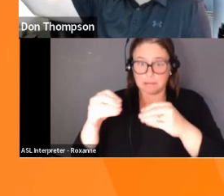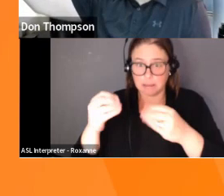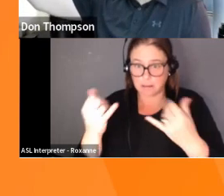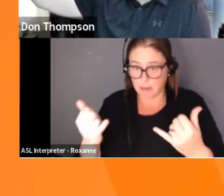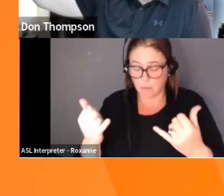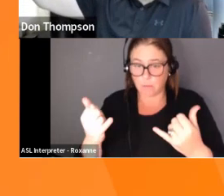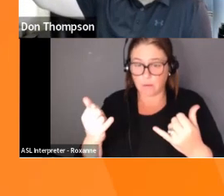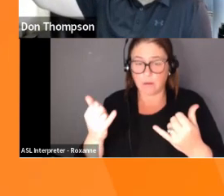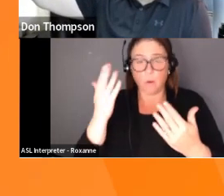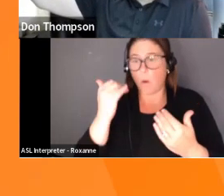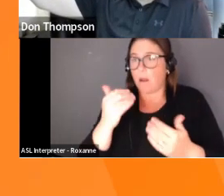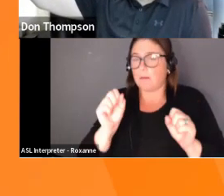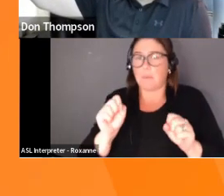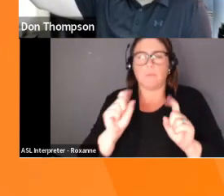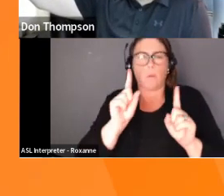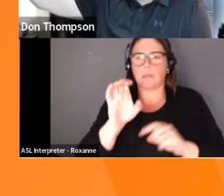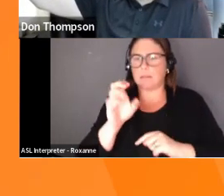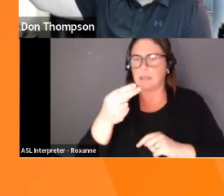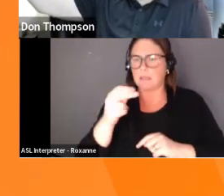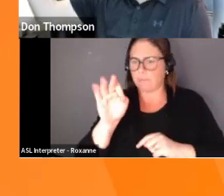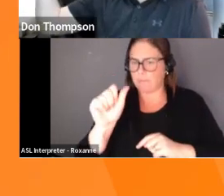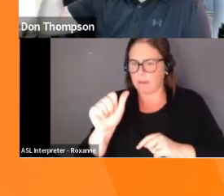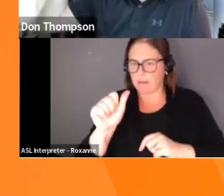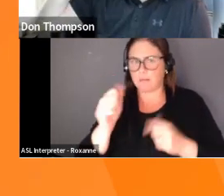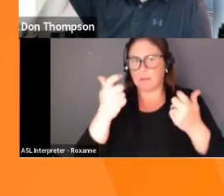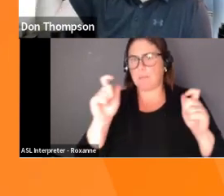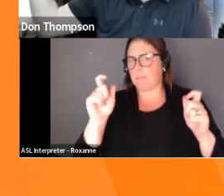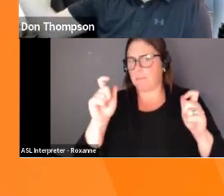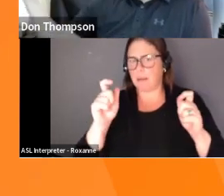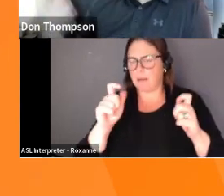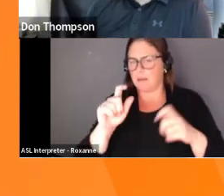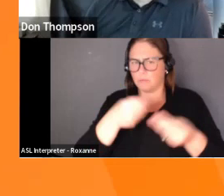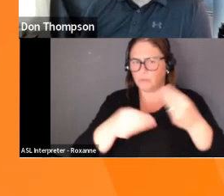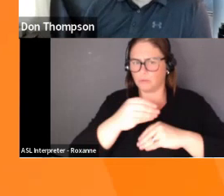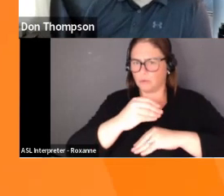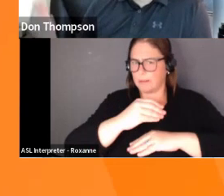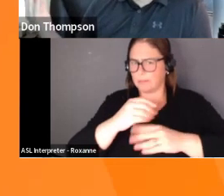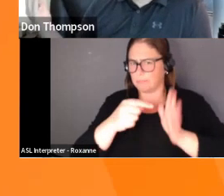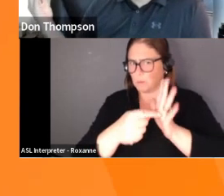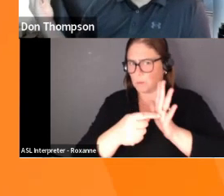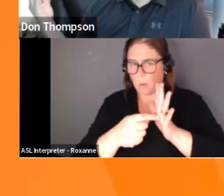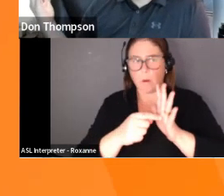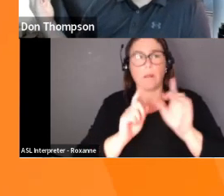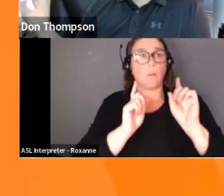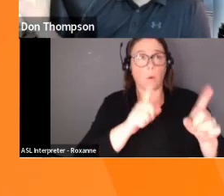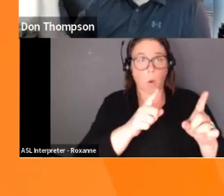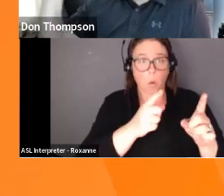show. CHFA is the big show most people go to, get a special deal to buy it for 30%